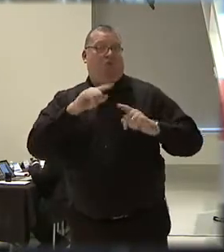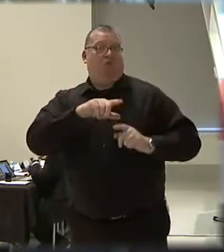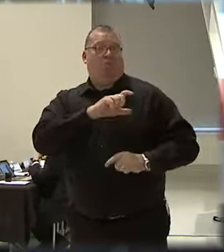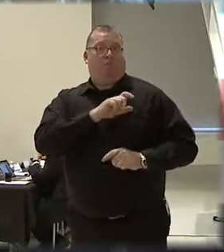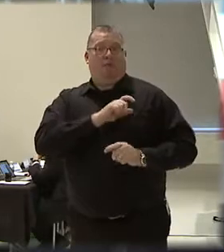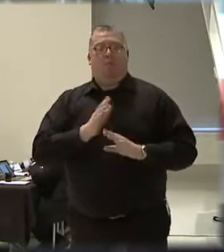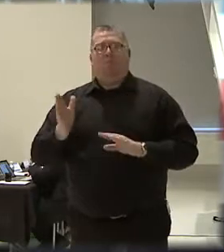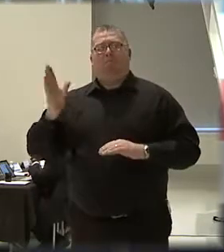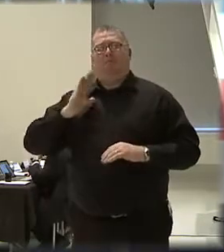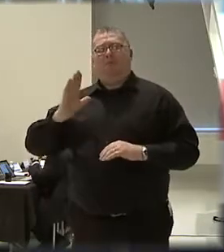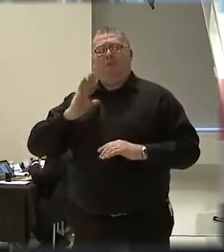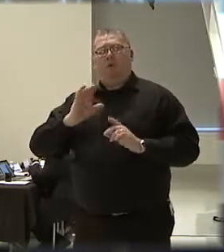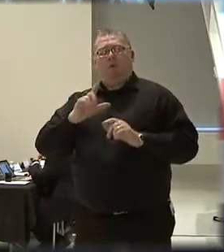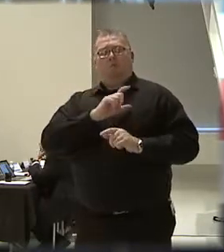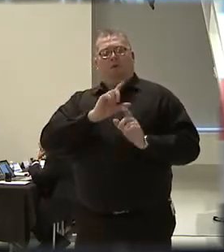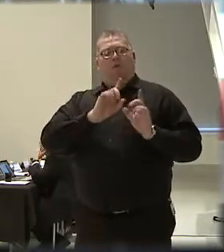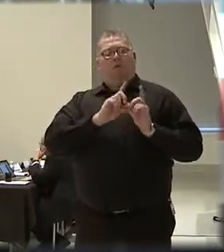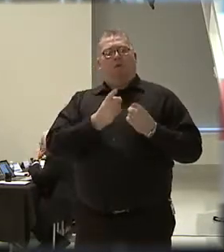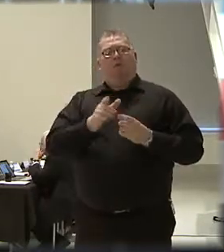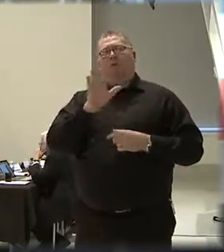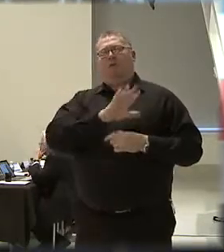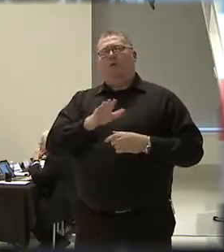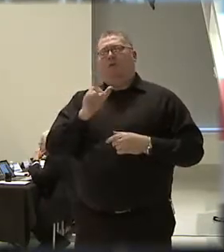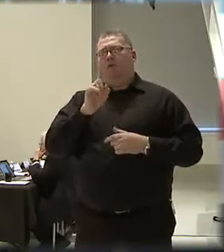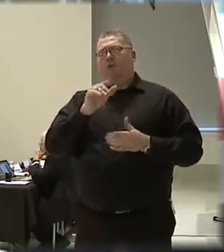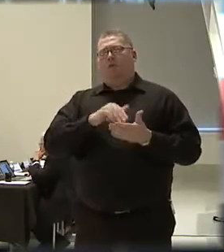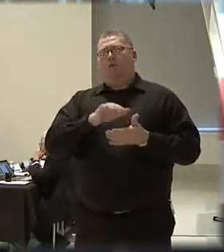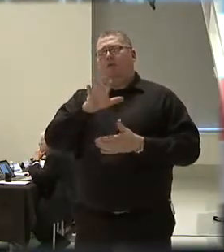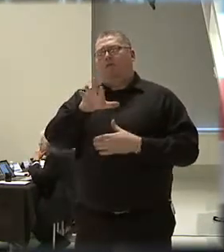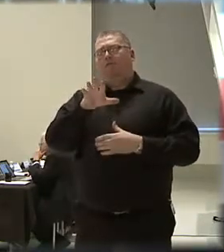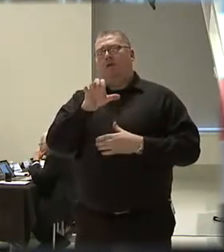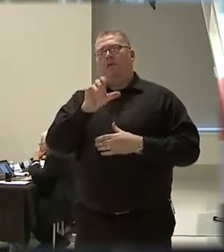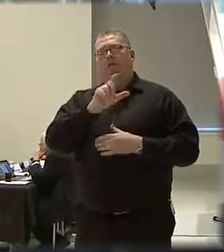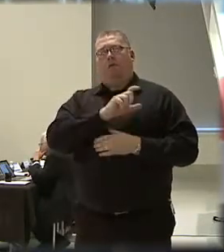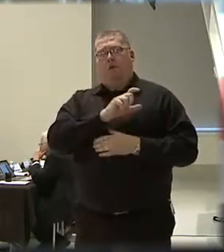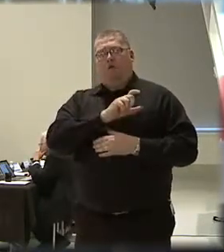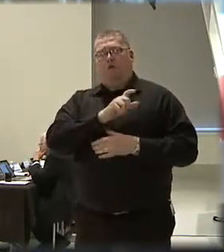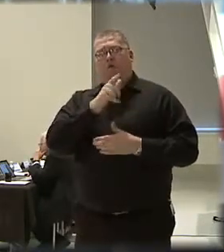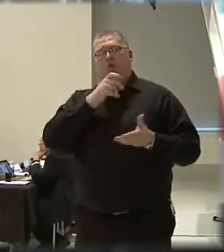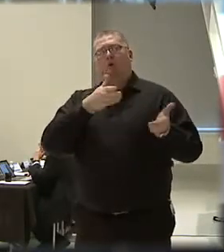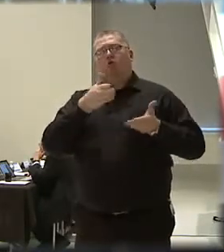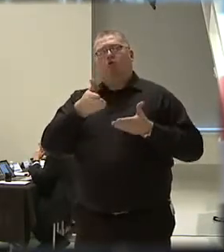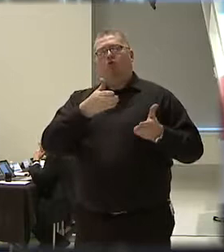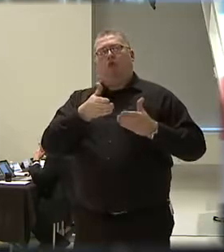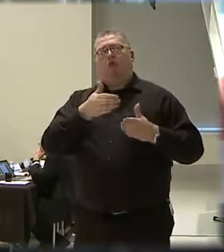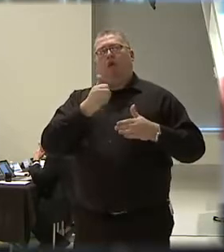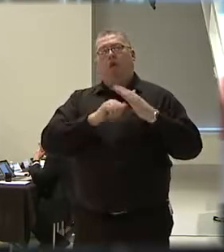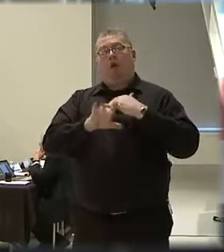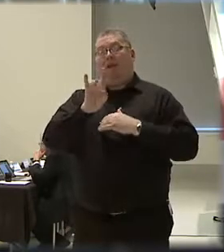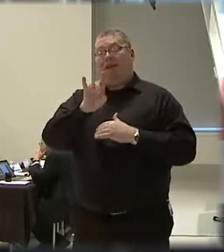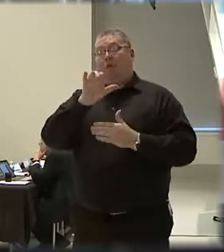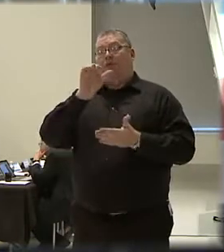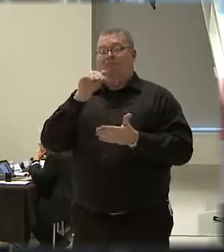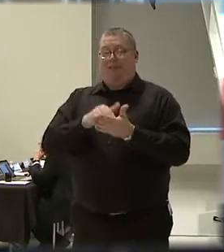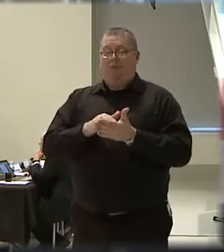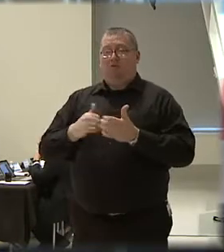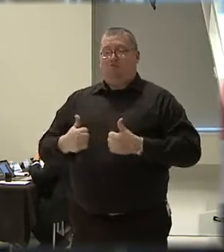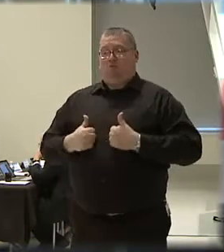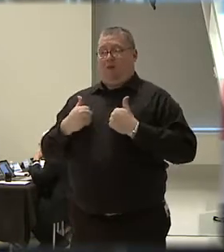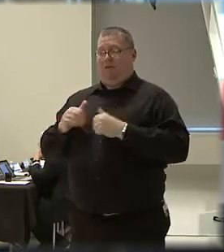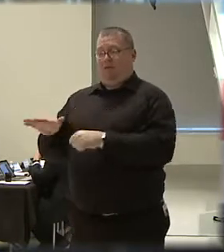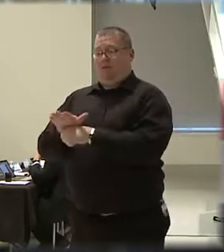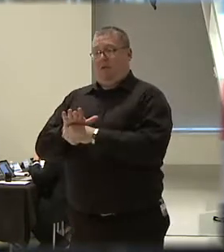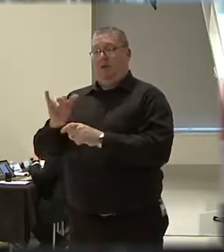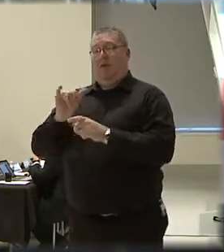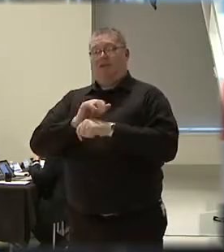Department, approximately 1,500 officers serving just under 800,000 residents, is a national